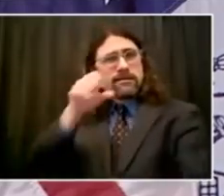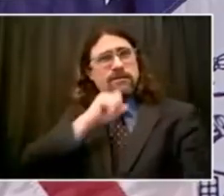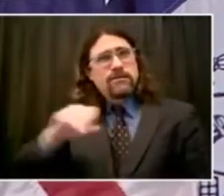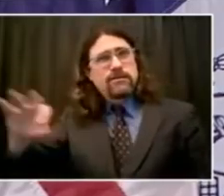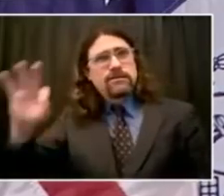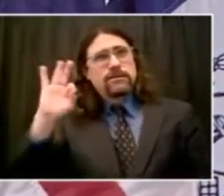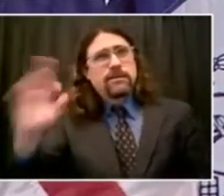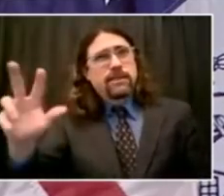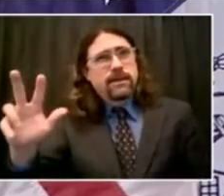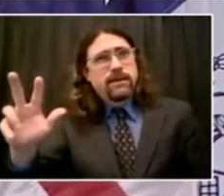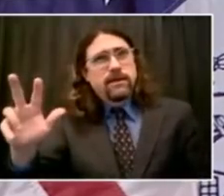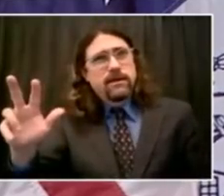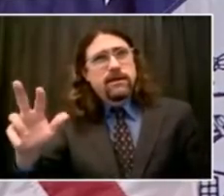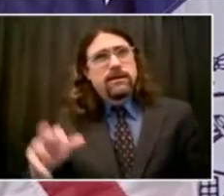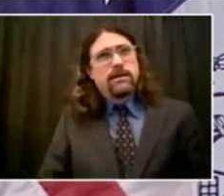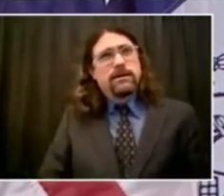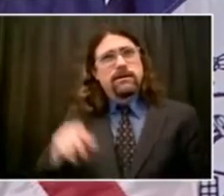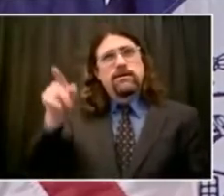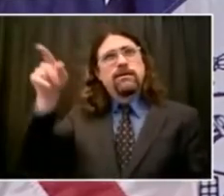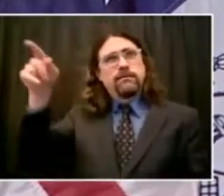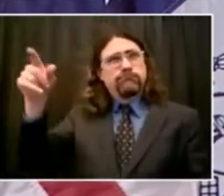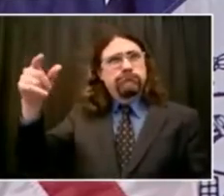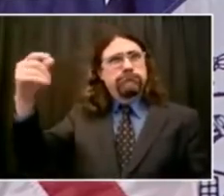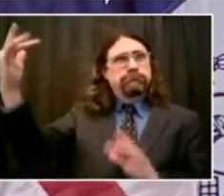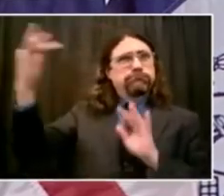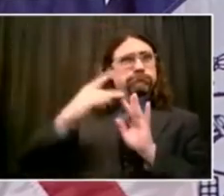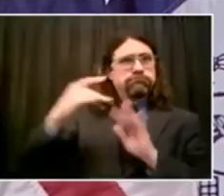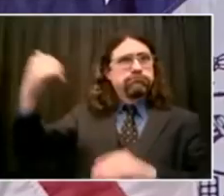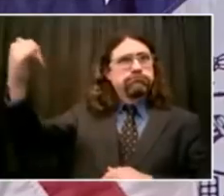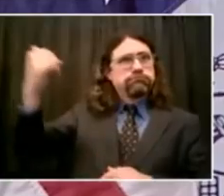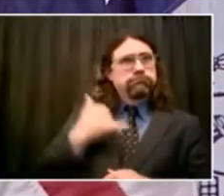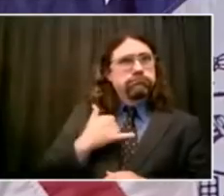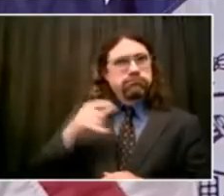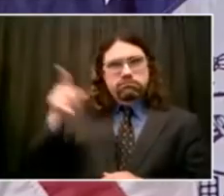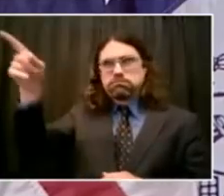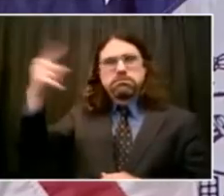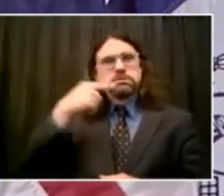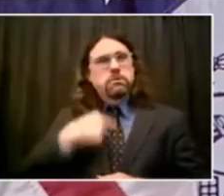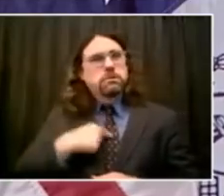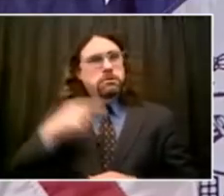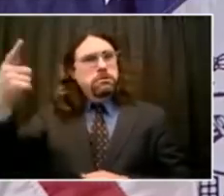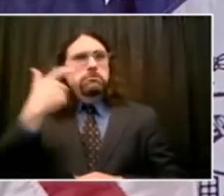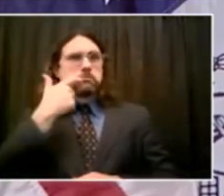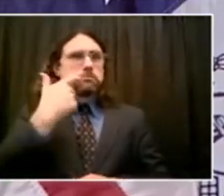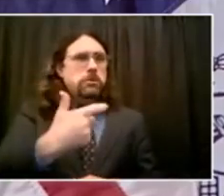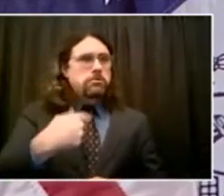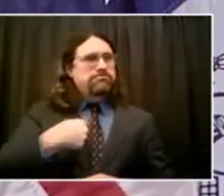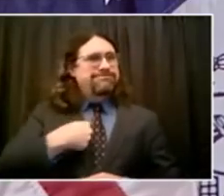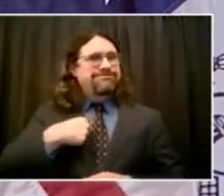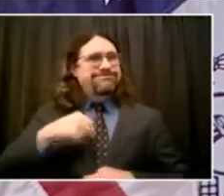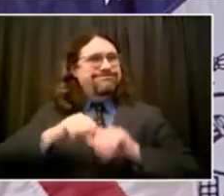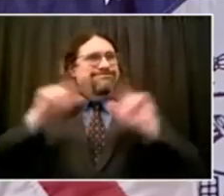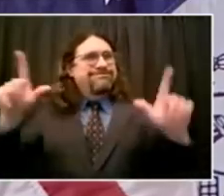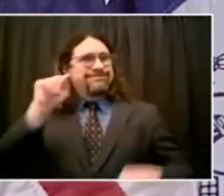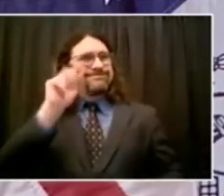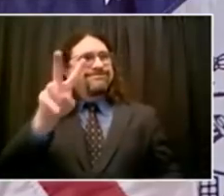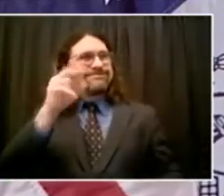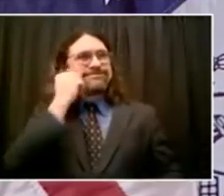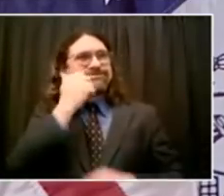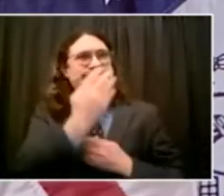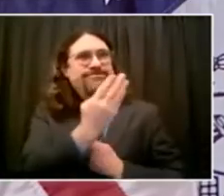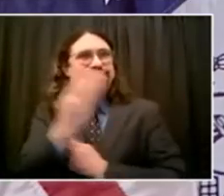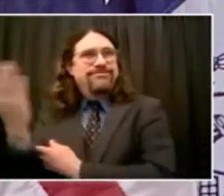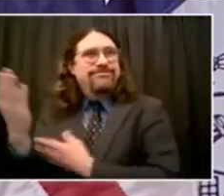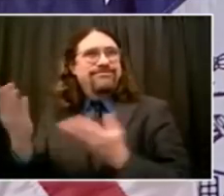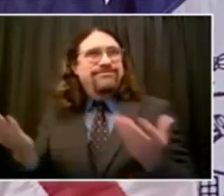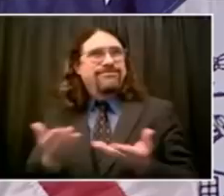press conferences. And she was very taken with the use of the word boomerang to describe the fact that we have